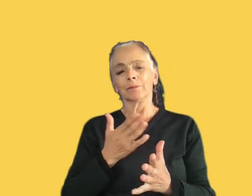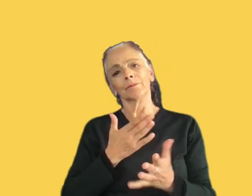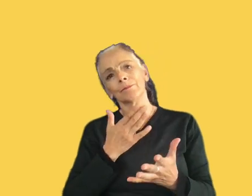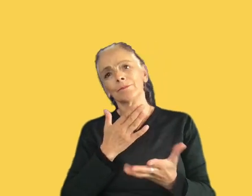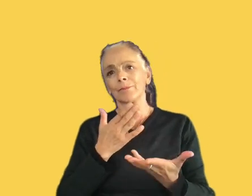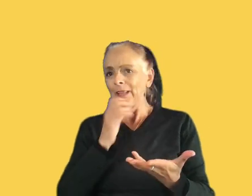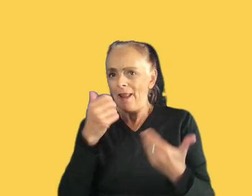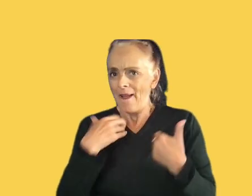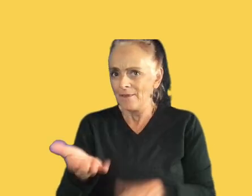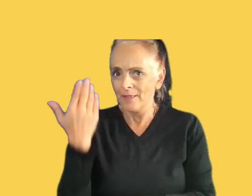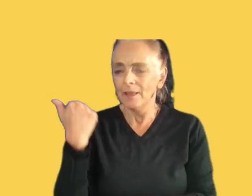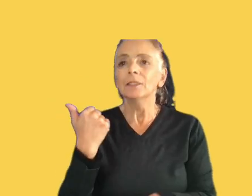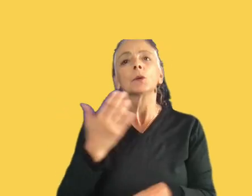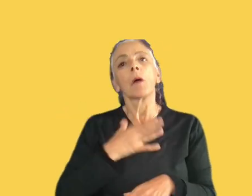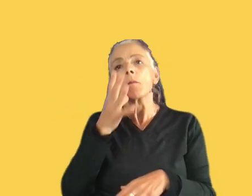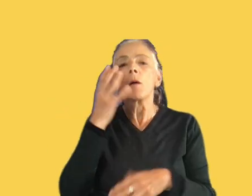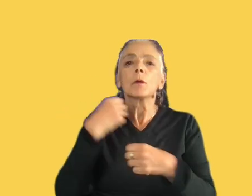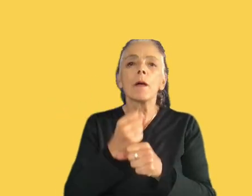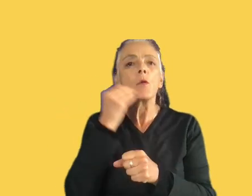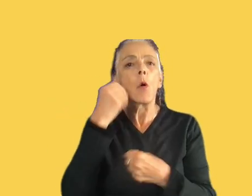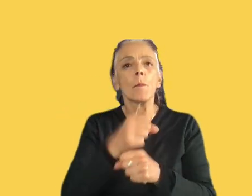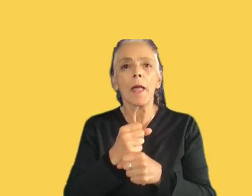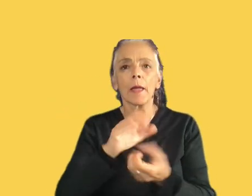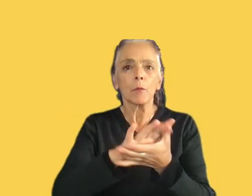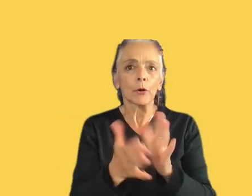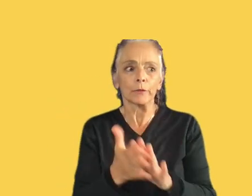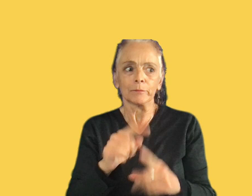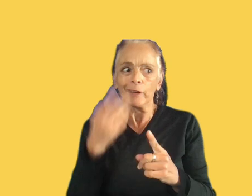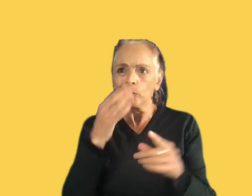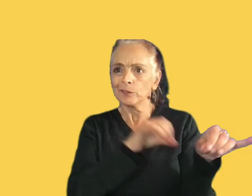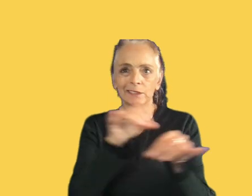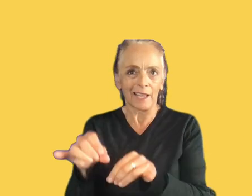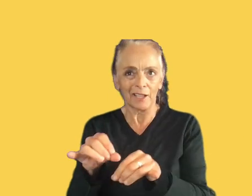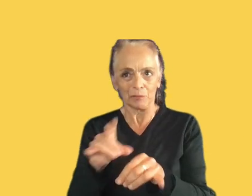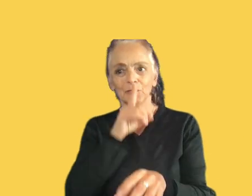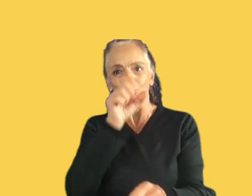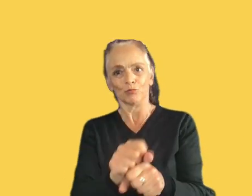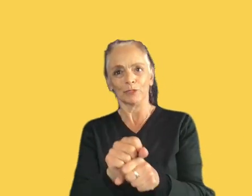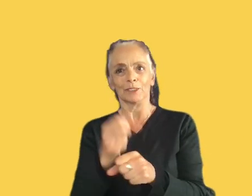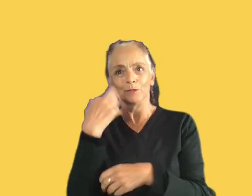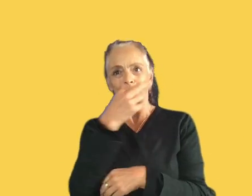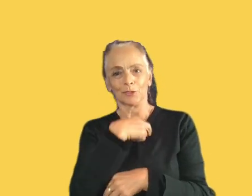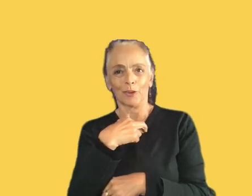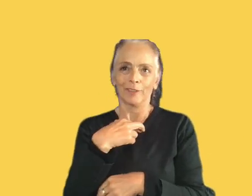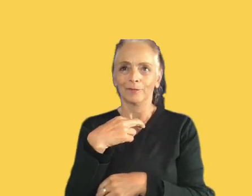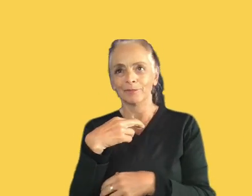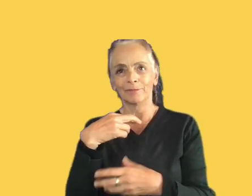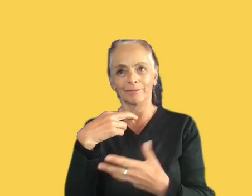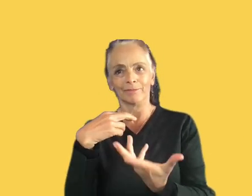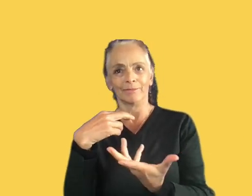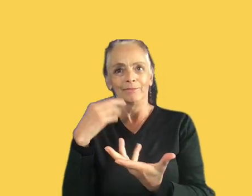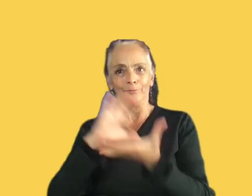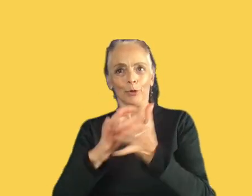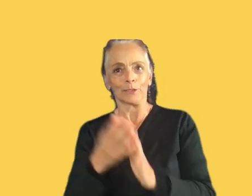my mom would make us homemade burgers. But, you know, I couldn't be sure that they were the same as the real ones that I saw on TV. And my